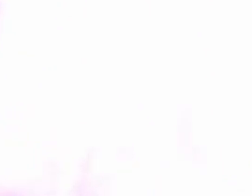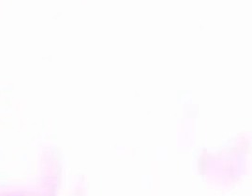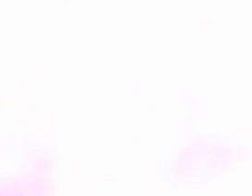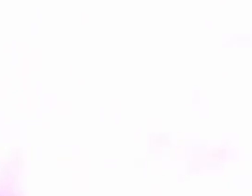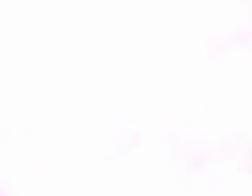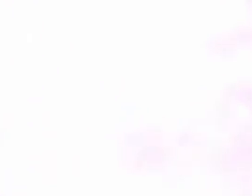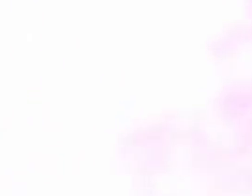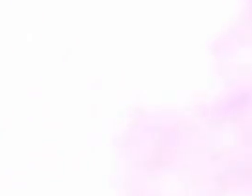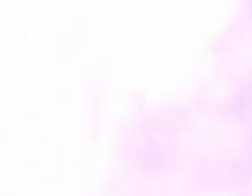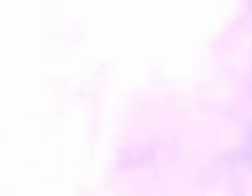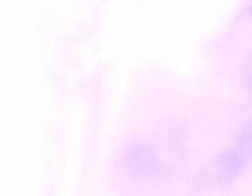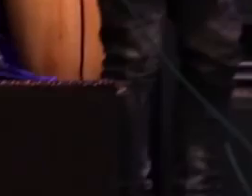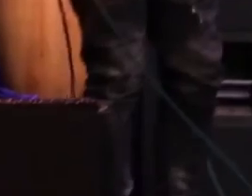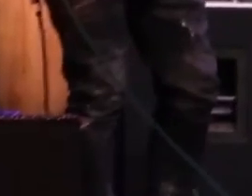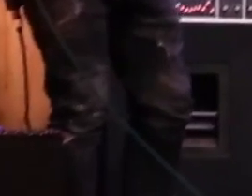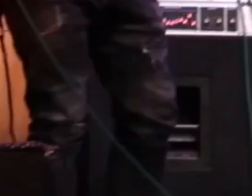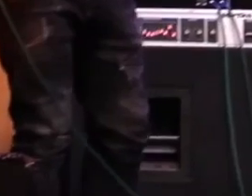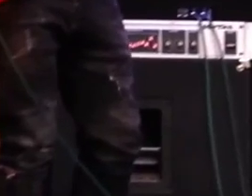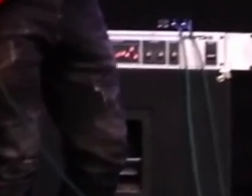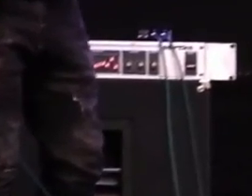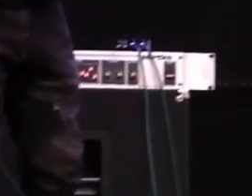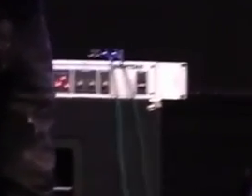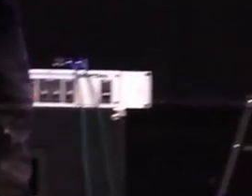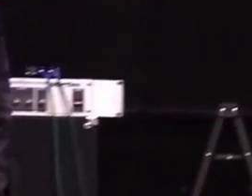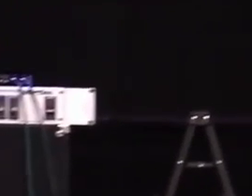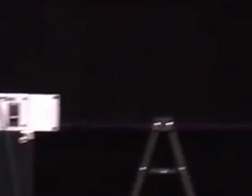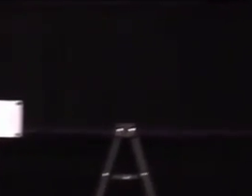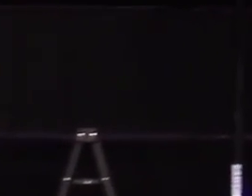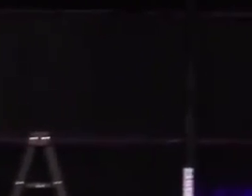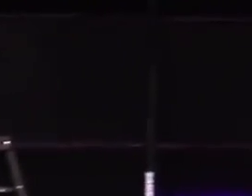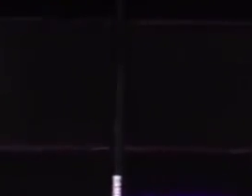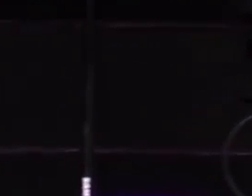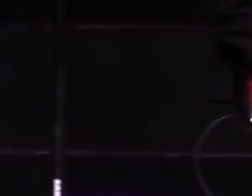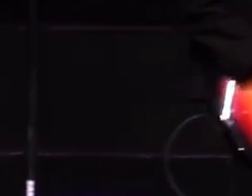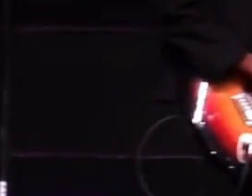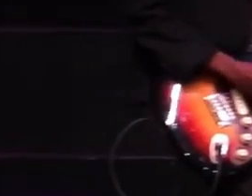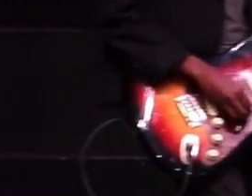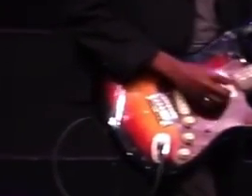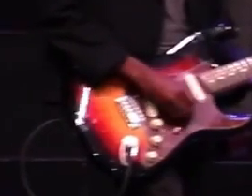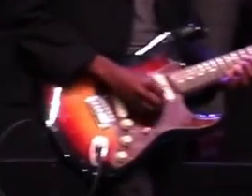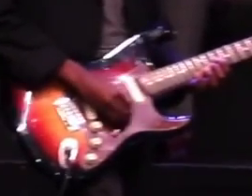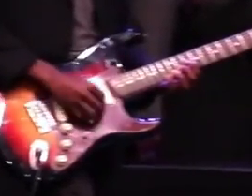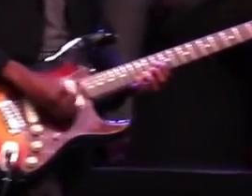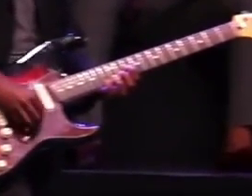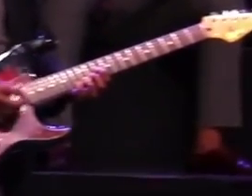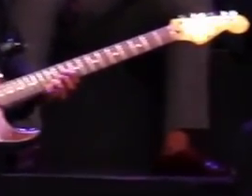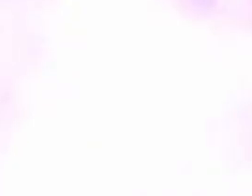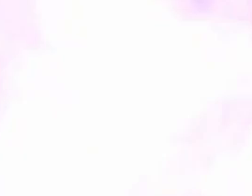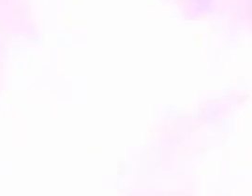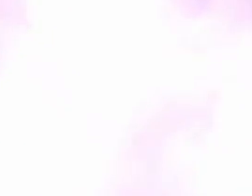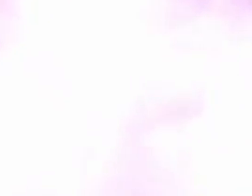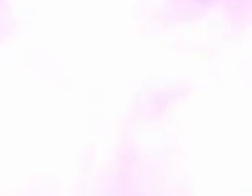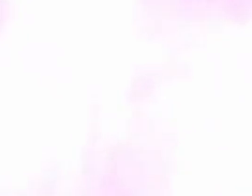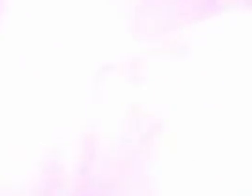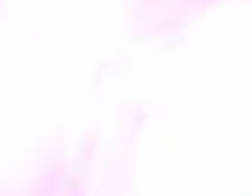Down in the human heart, crushed by the tempter, feelings lie buried